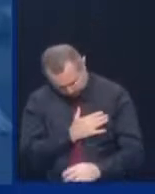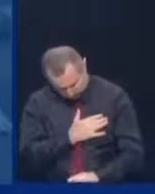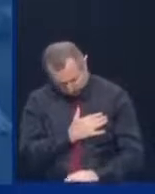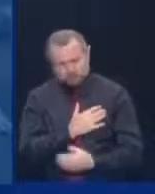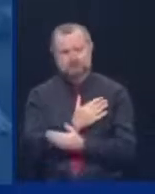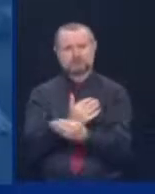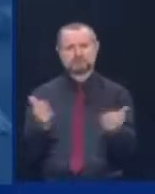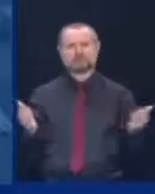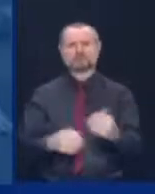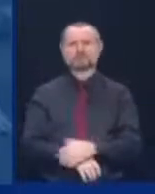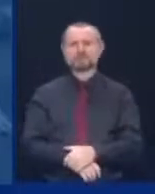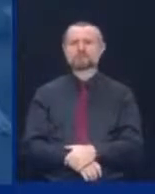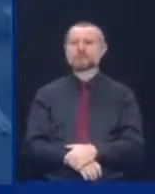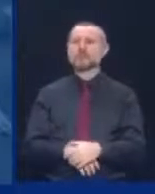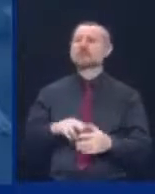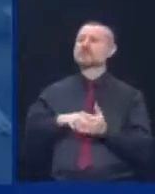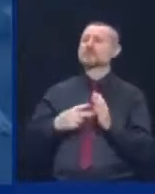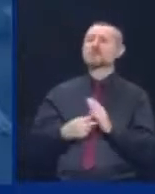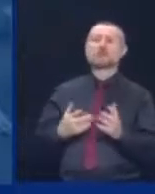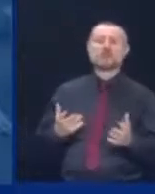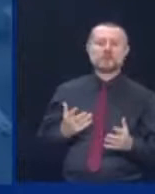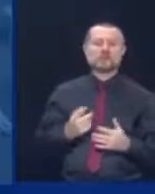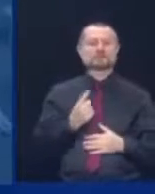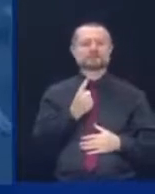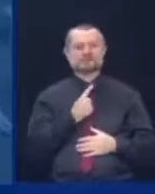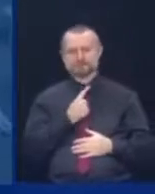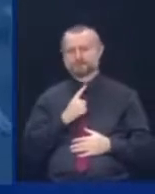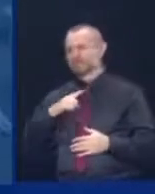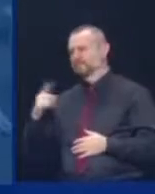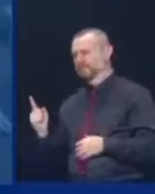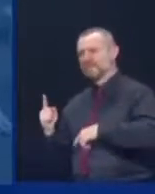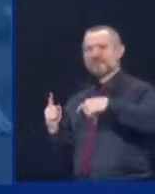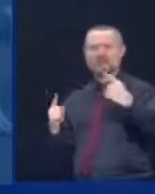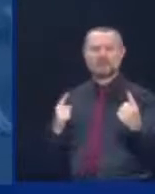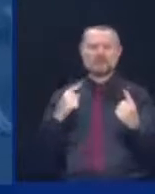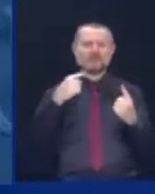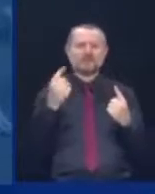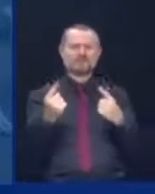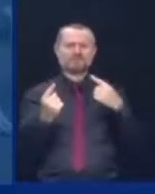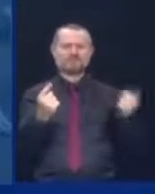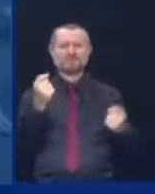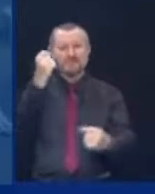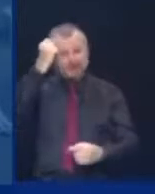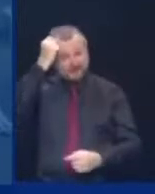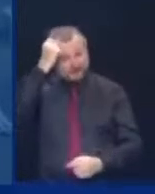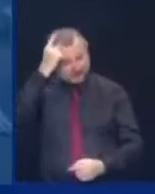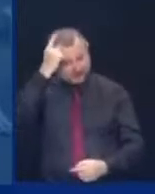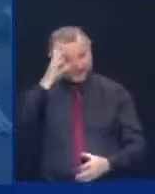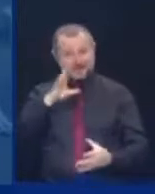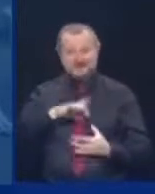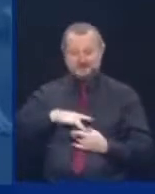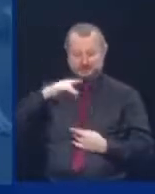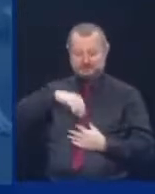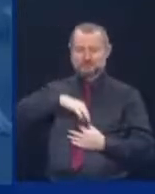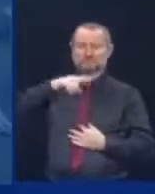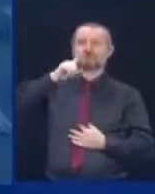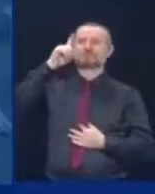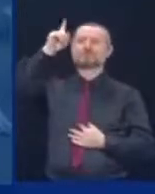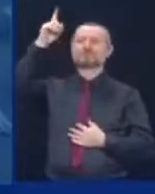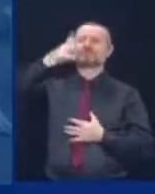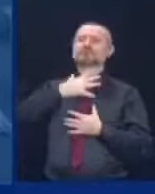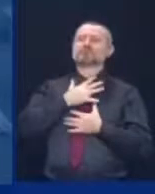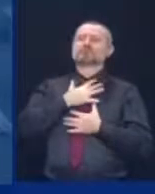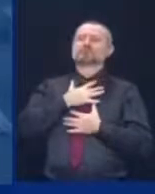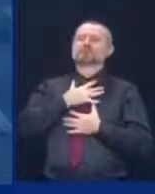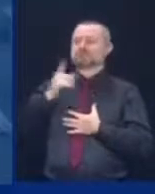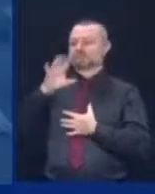And saying, yes, we're going to be alone physically, but we are spiritually together, celebrating